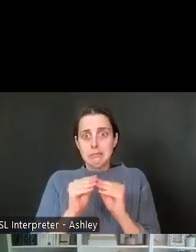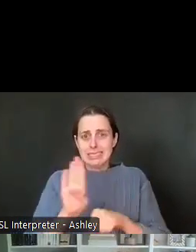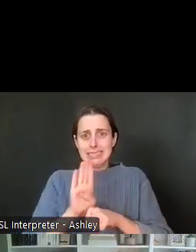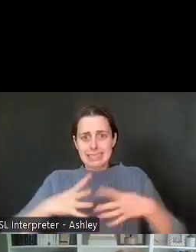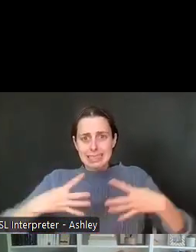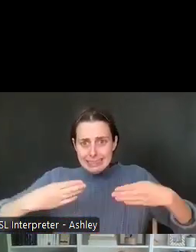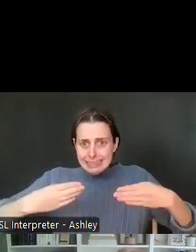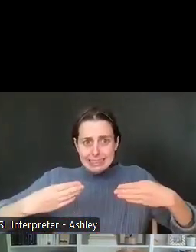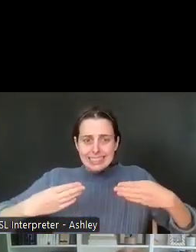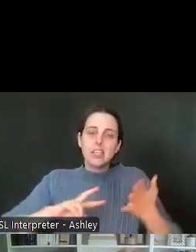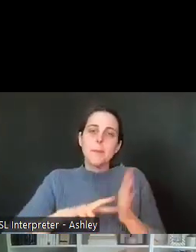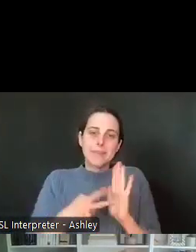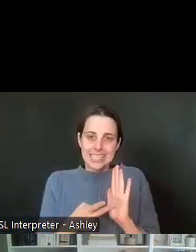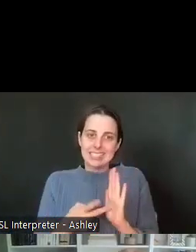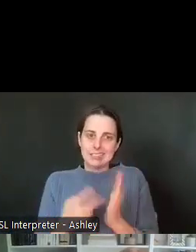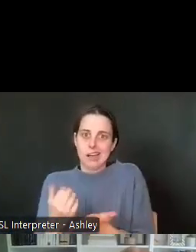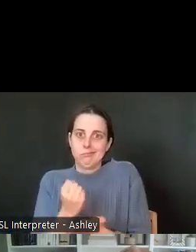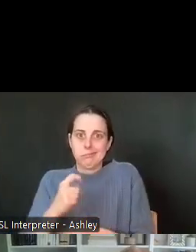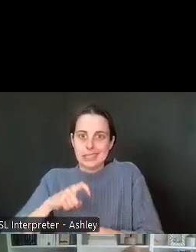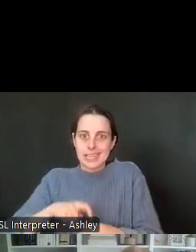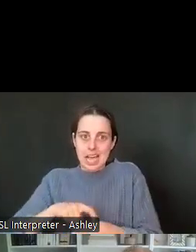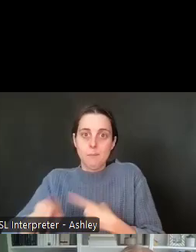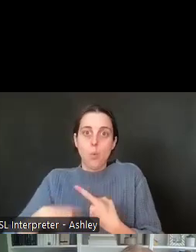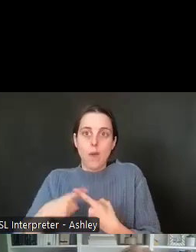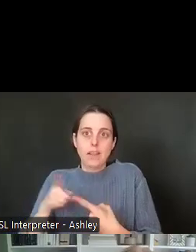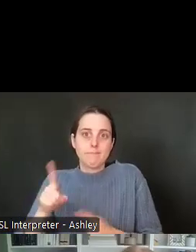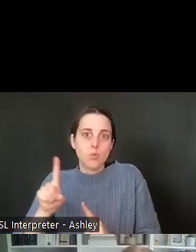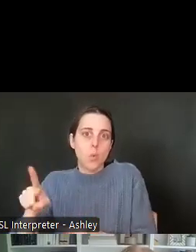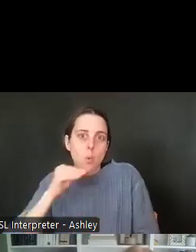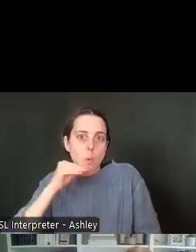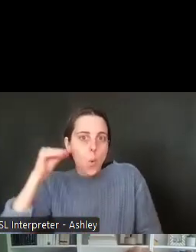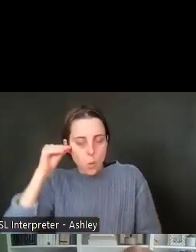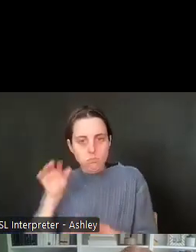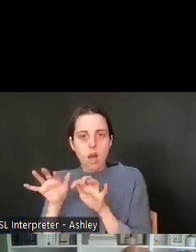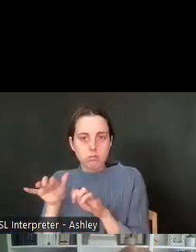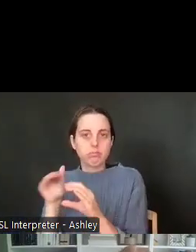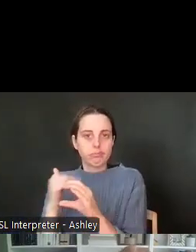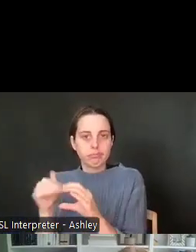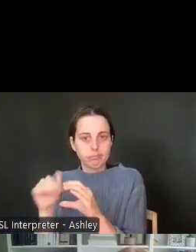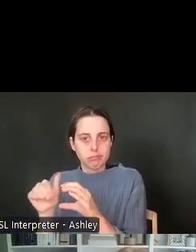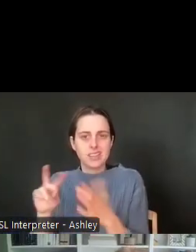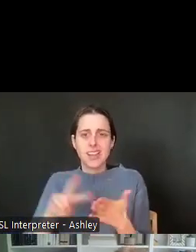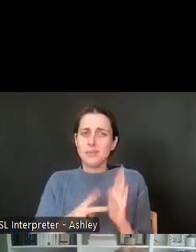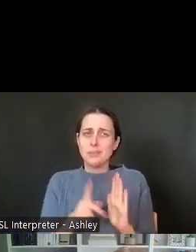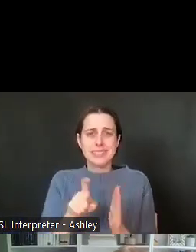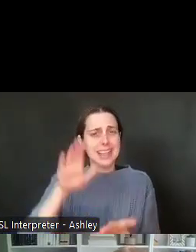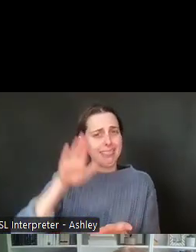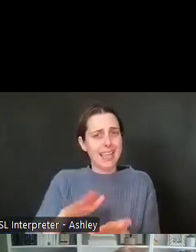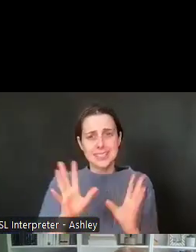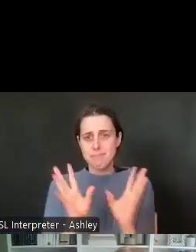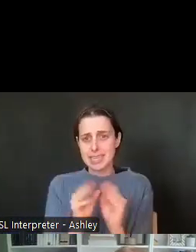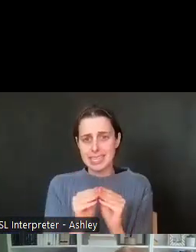We've got to scale back the meetings. We've got to think about, it is not enough to just think about the workday